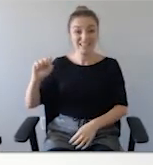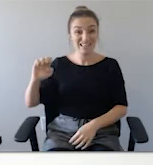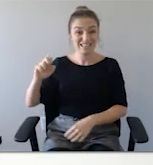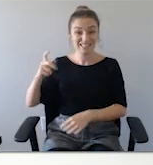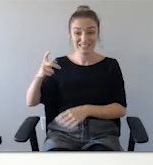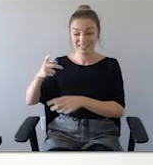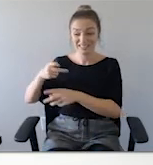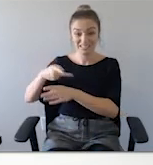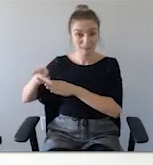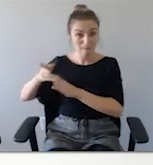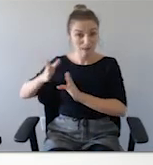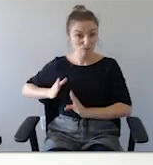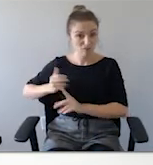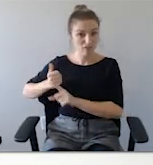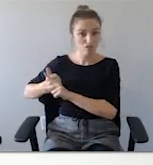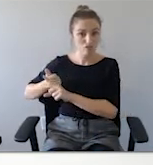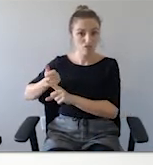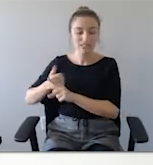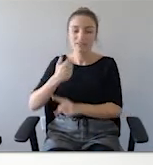what, I'm going to shut this down.